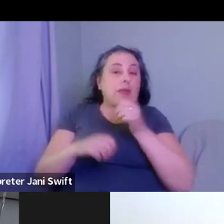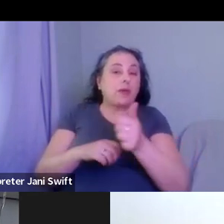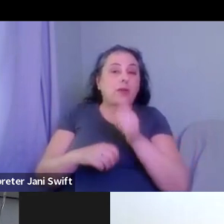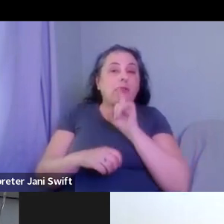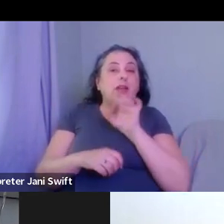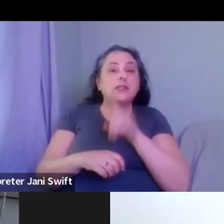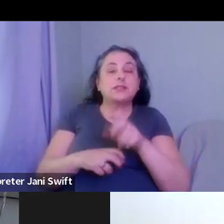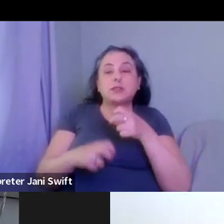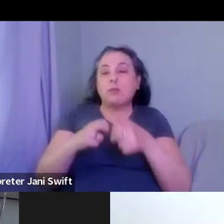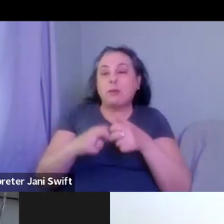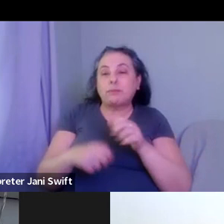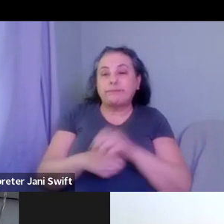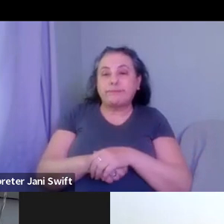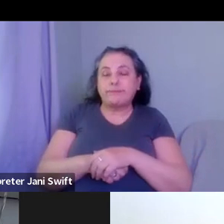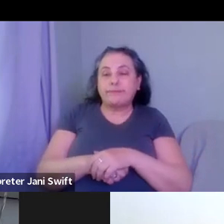problematic.